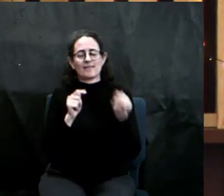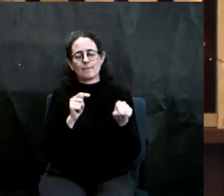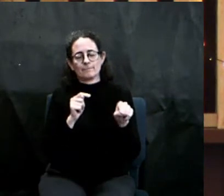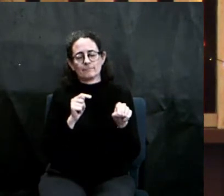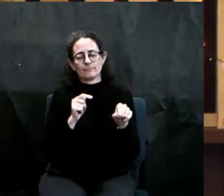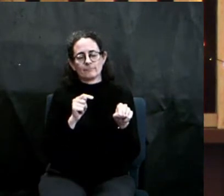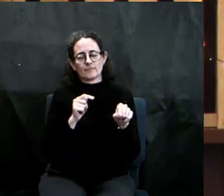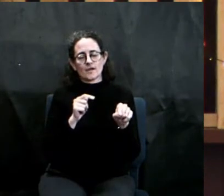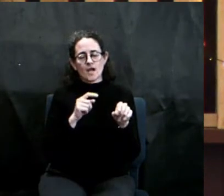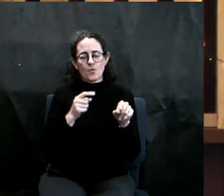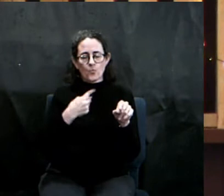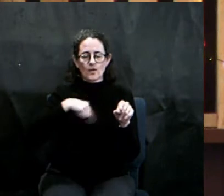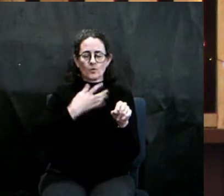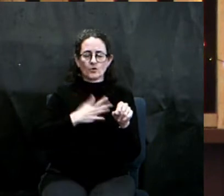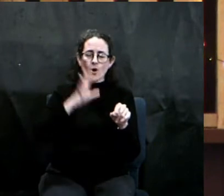and for all time.